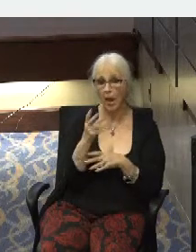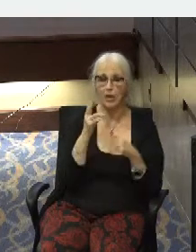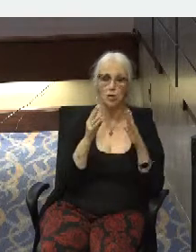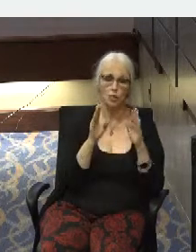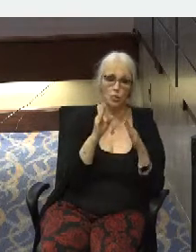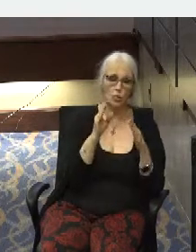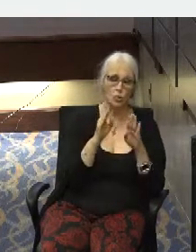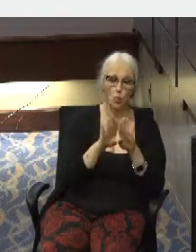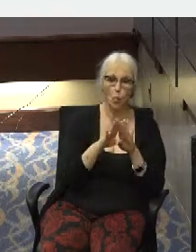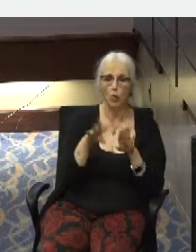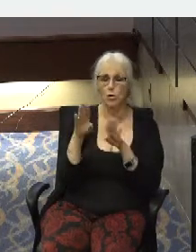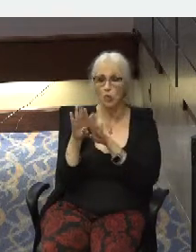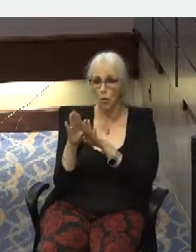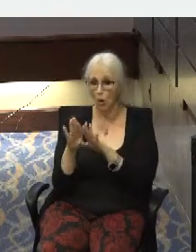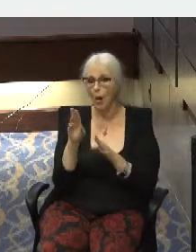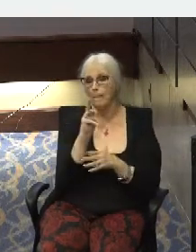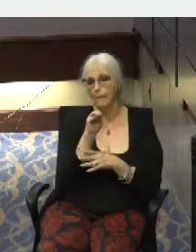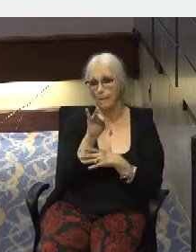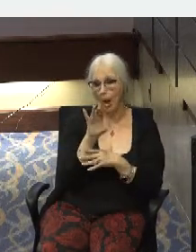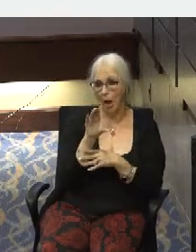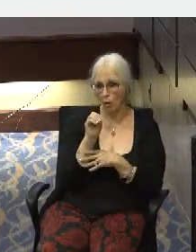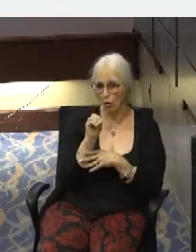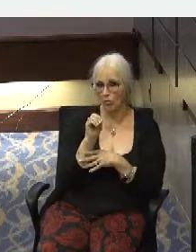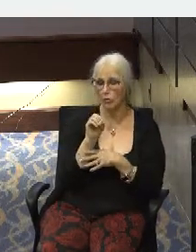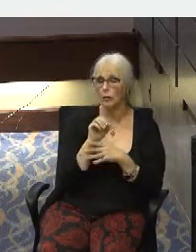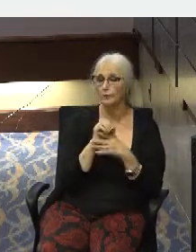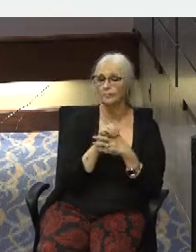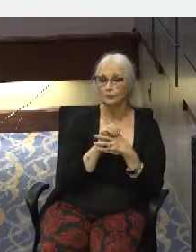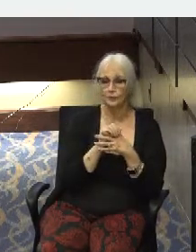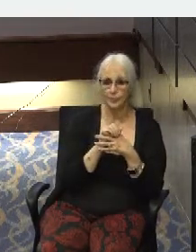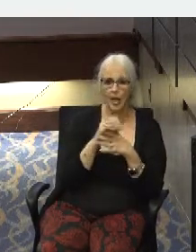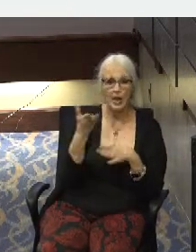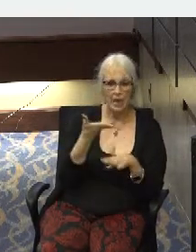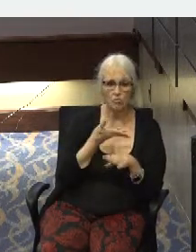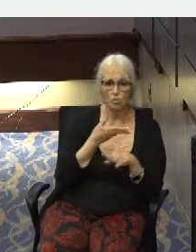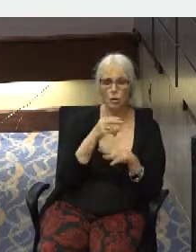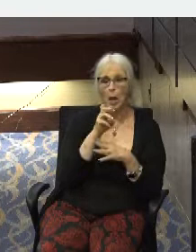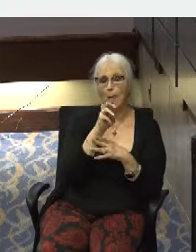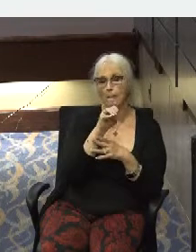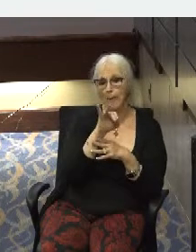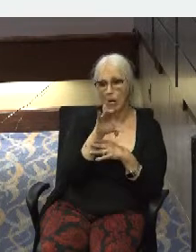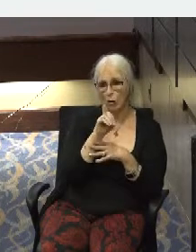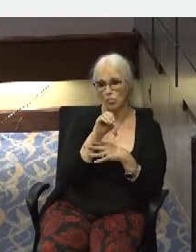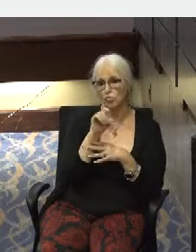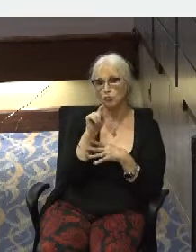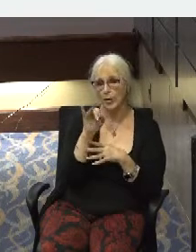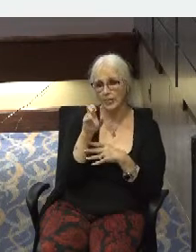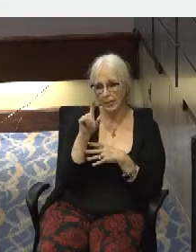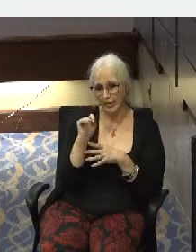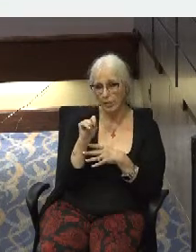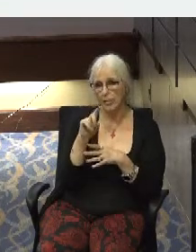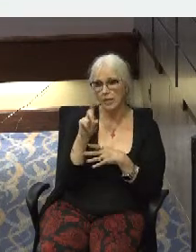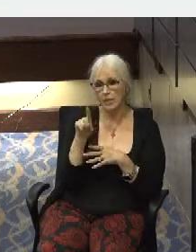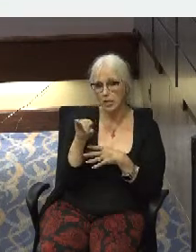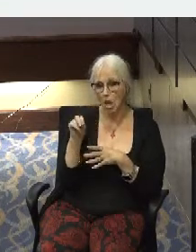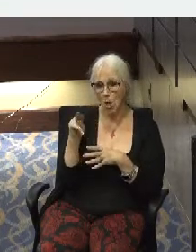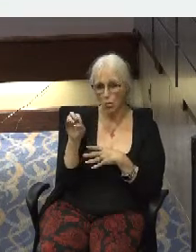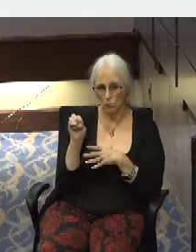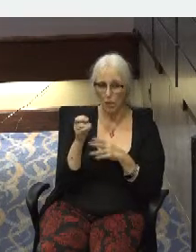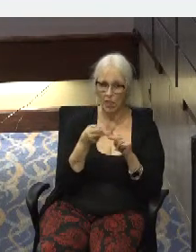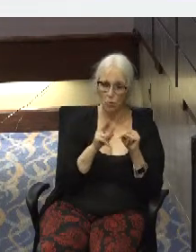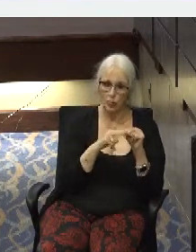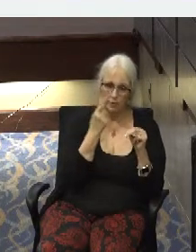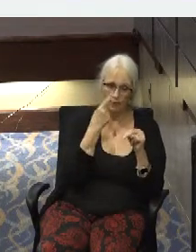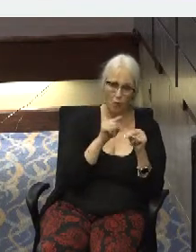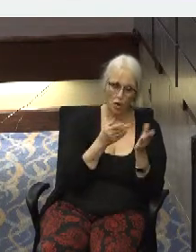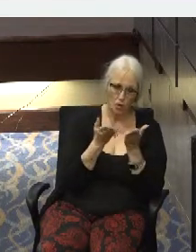would be available in those microtransit zones, as well as the ability to introduce new microtransit zones throughout the Waco system as demand increases for the